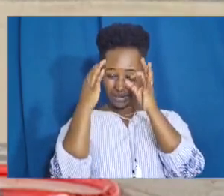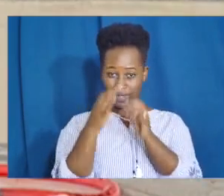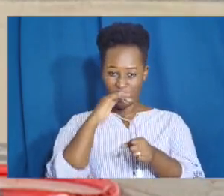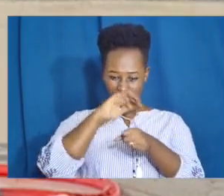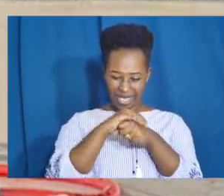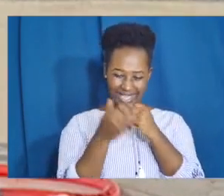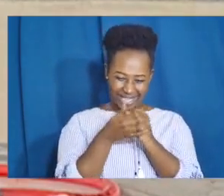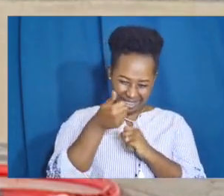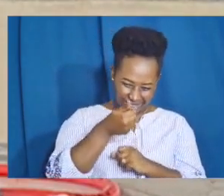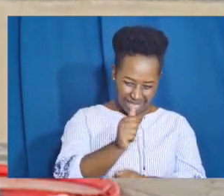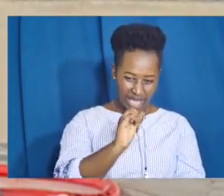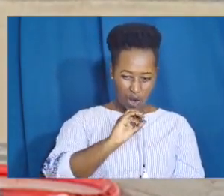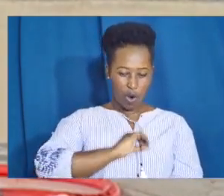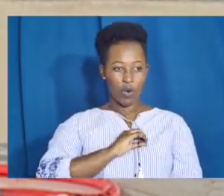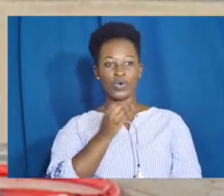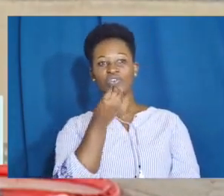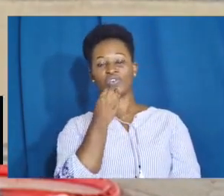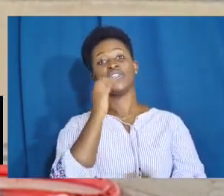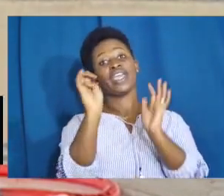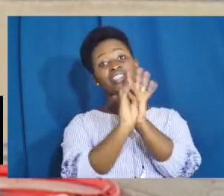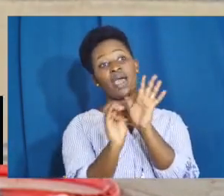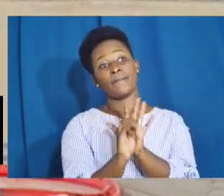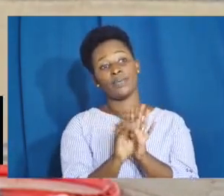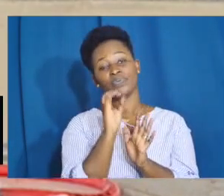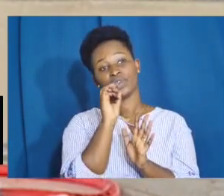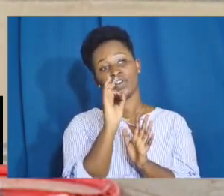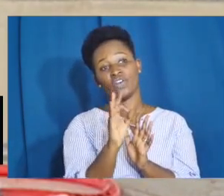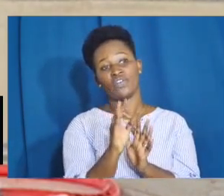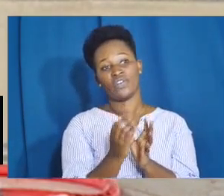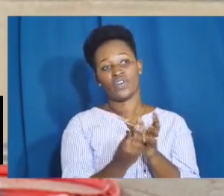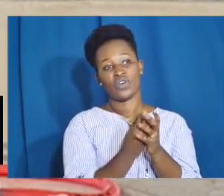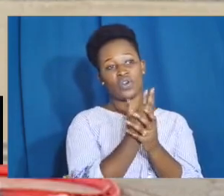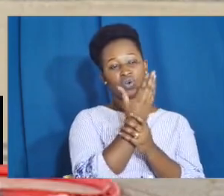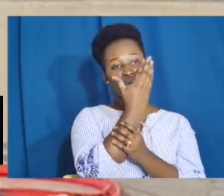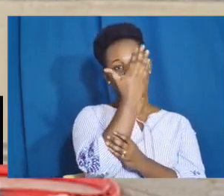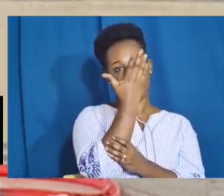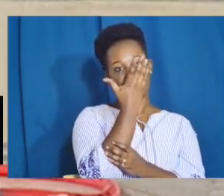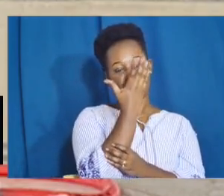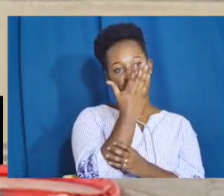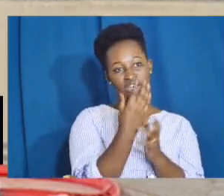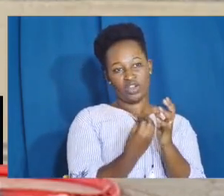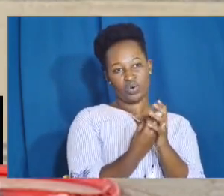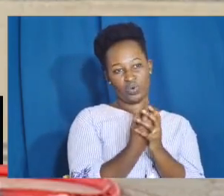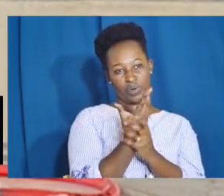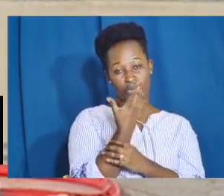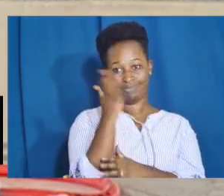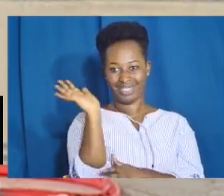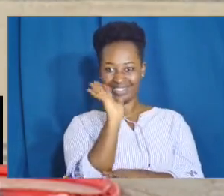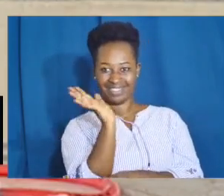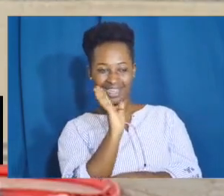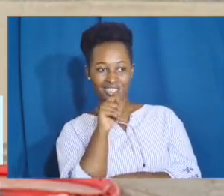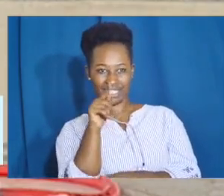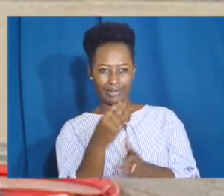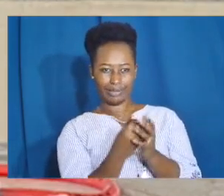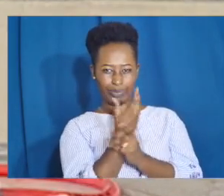own food. We can take example of green plants. Green plants are able